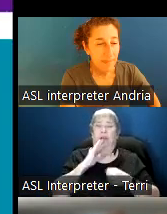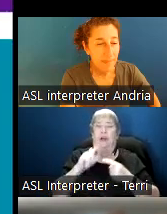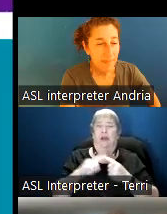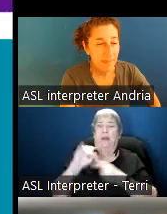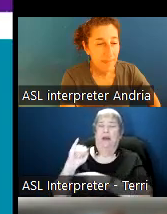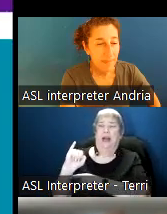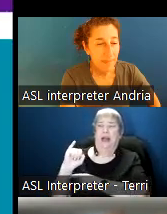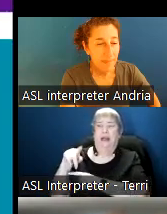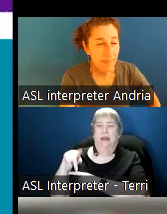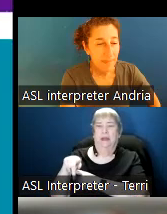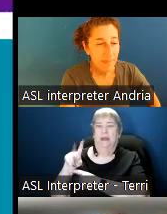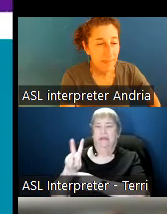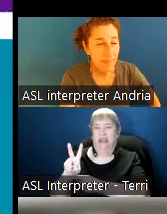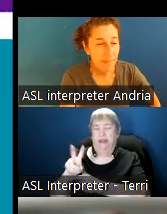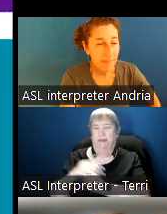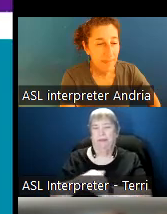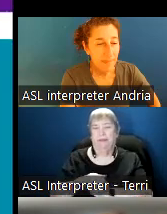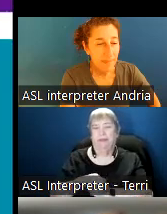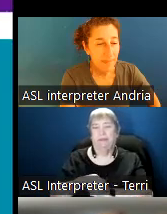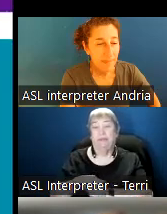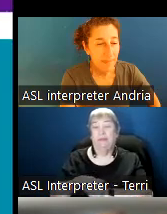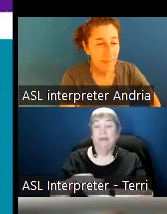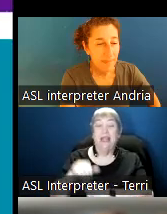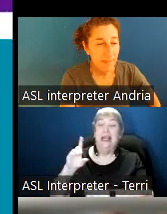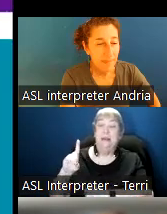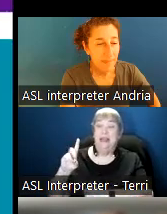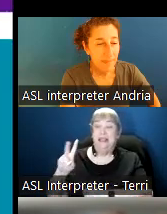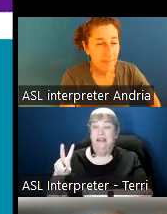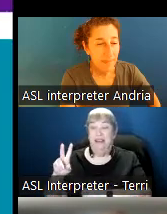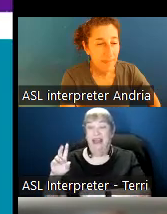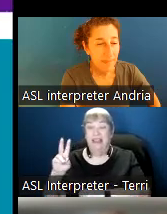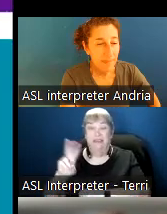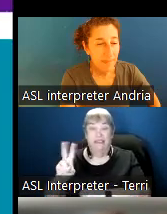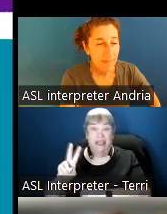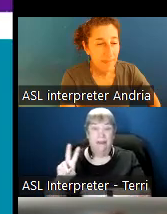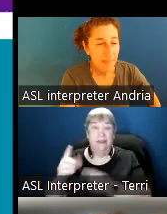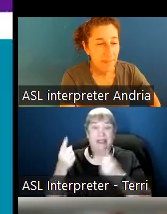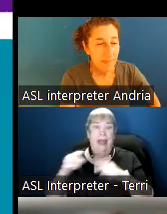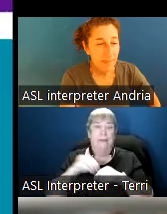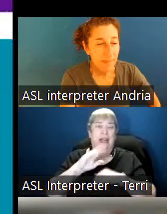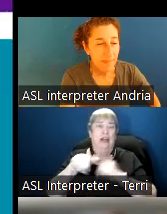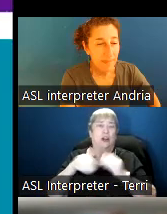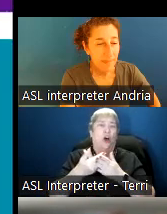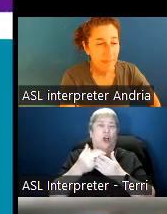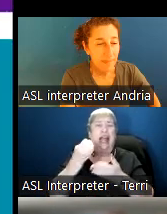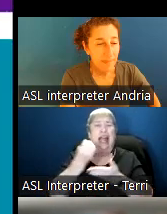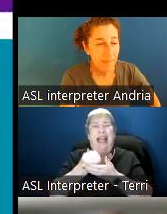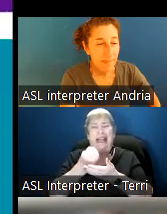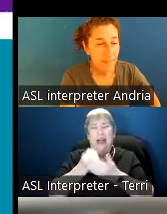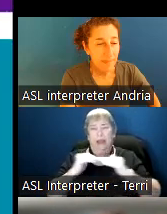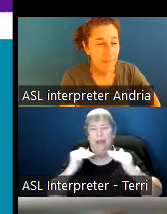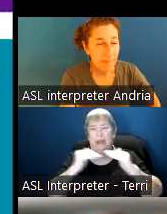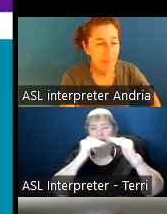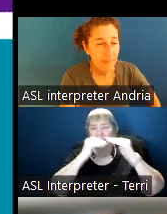violence. So as we know, domestic violence victims are found in all socioeconomic levels, varying experiences